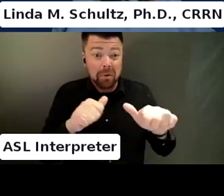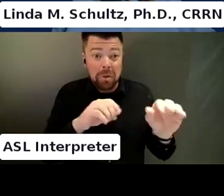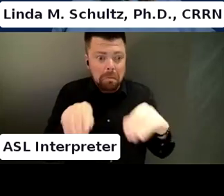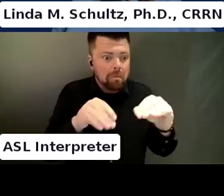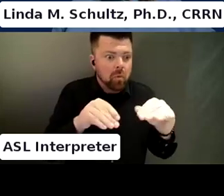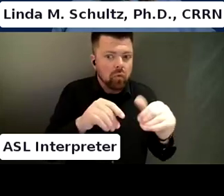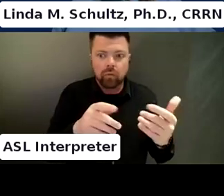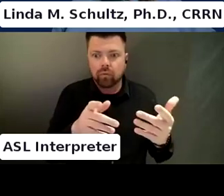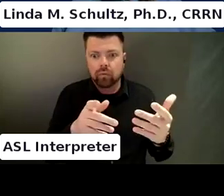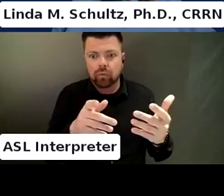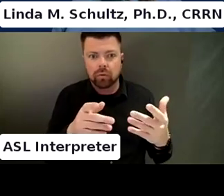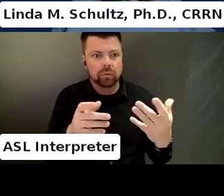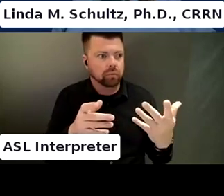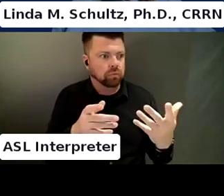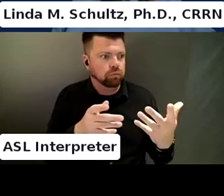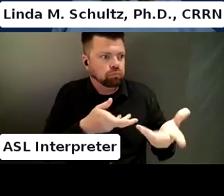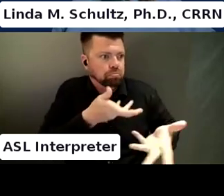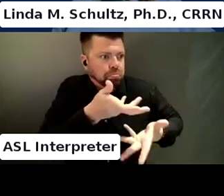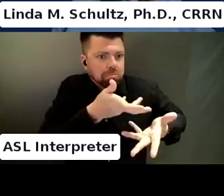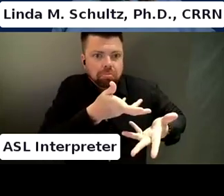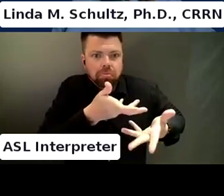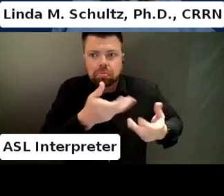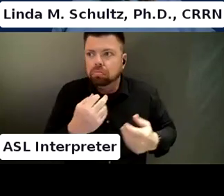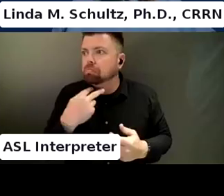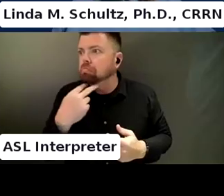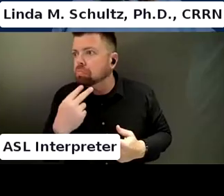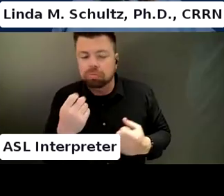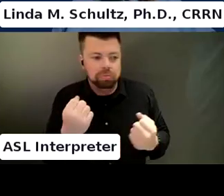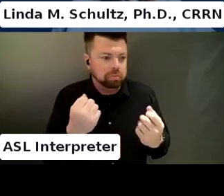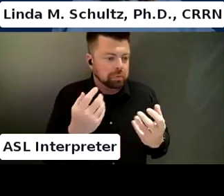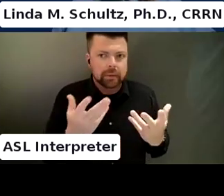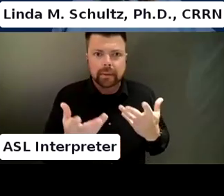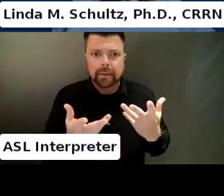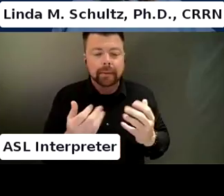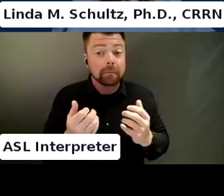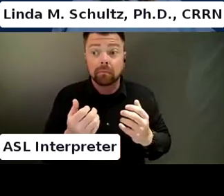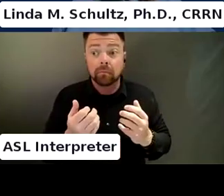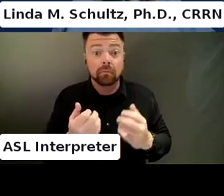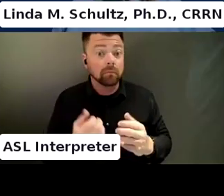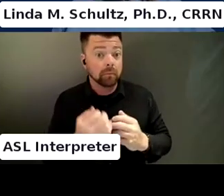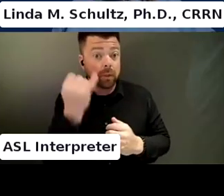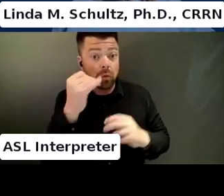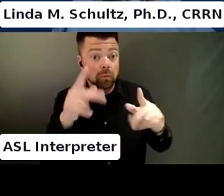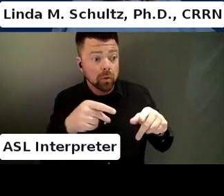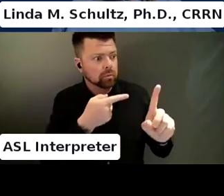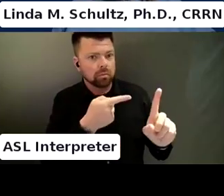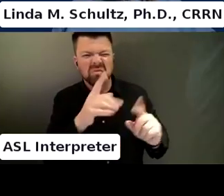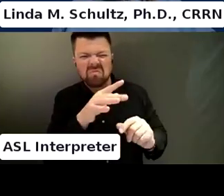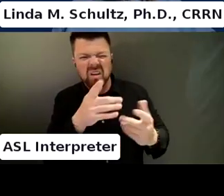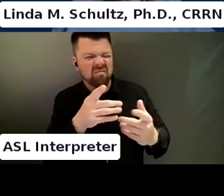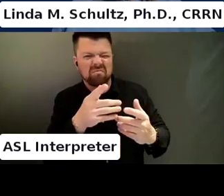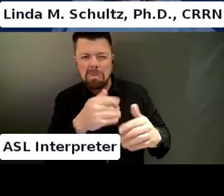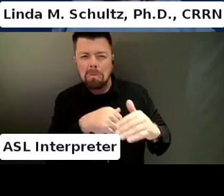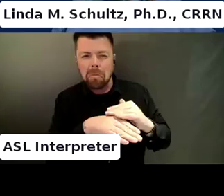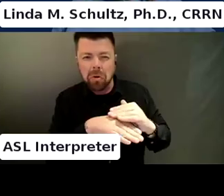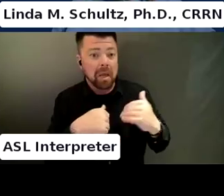speak. There are also people who, around the time of birth, can have any number of types of brain